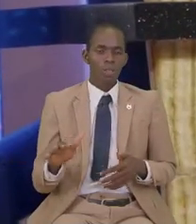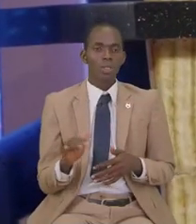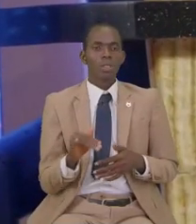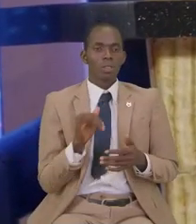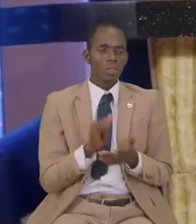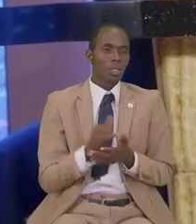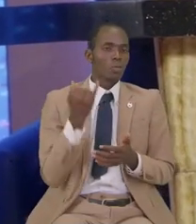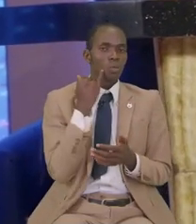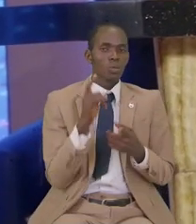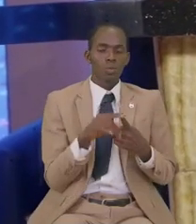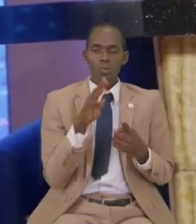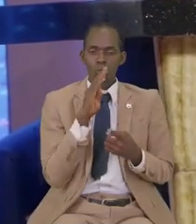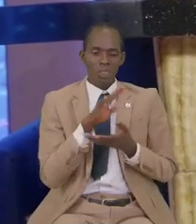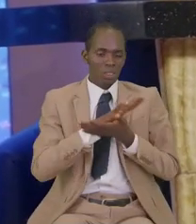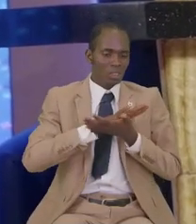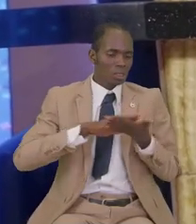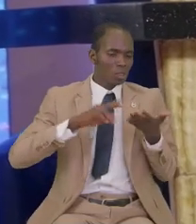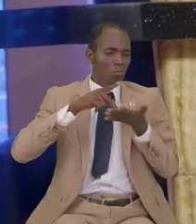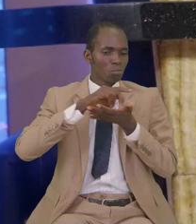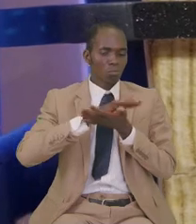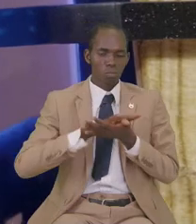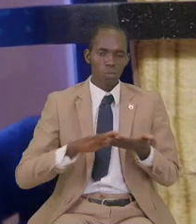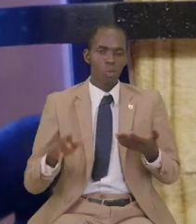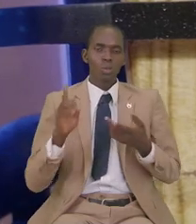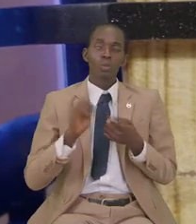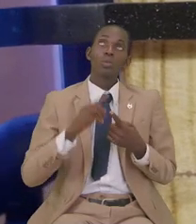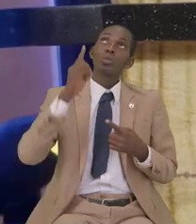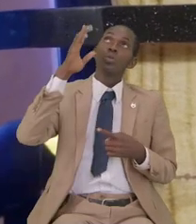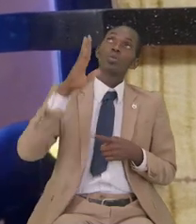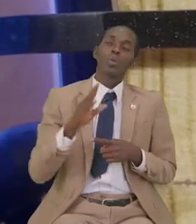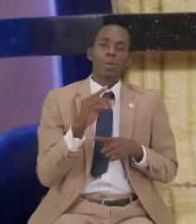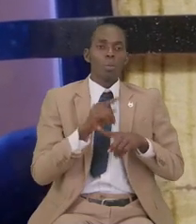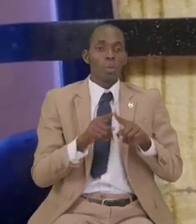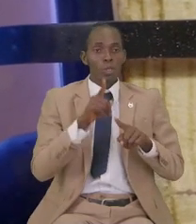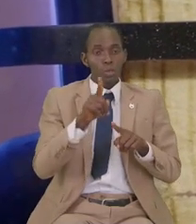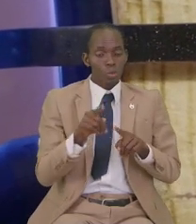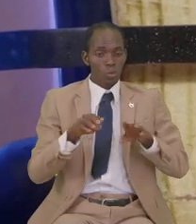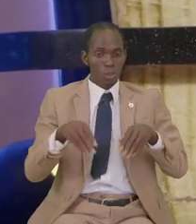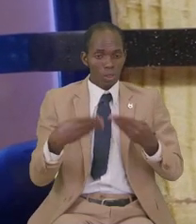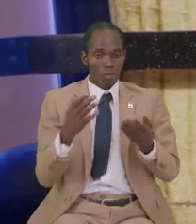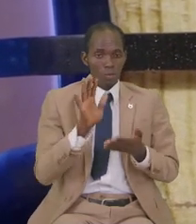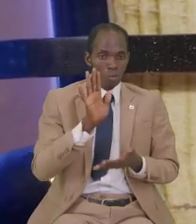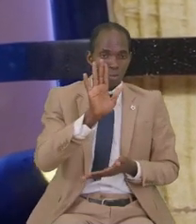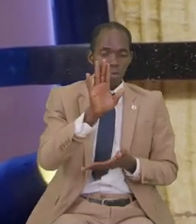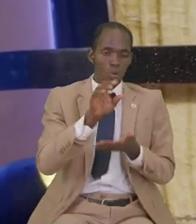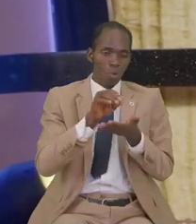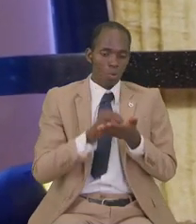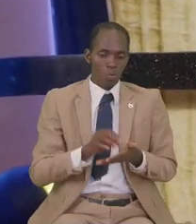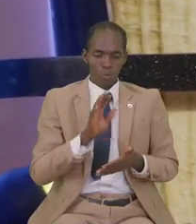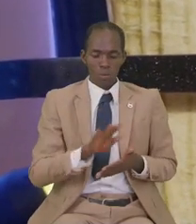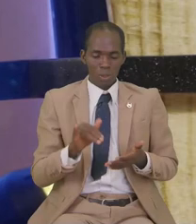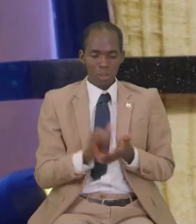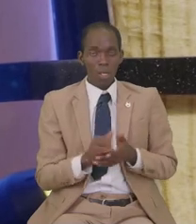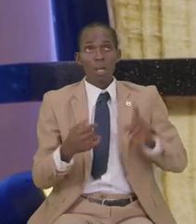and then to be profitable to me and the kingdom of God. But you gave those your own children that I'm raising up